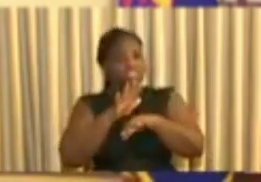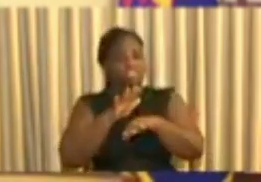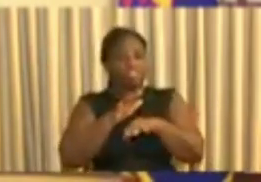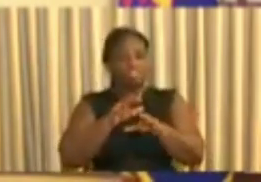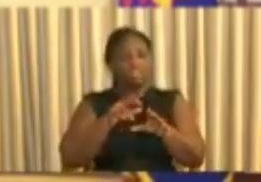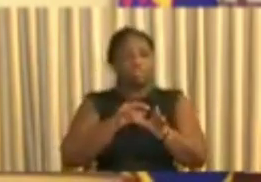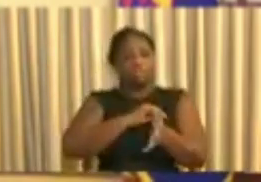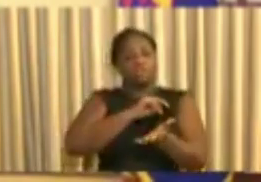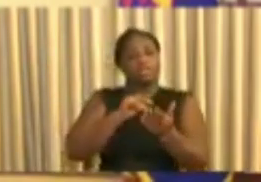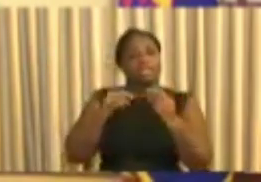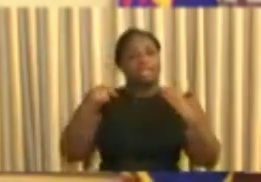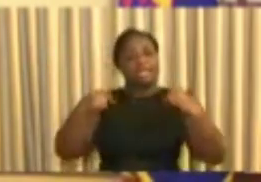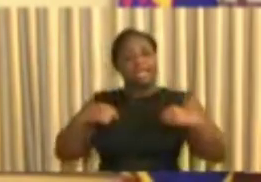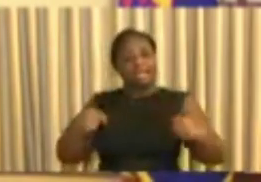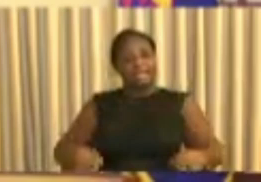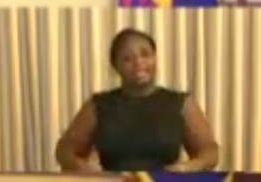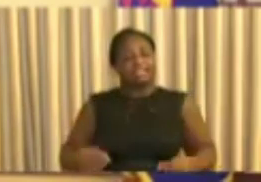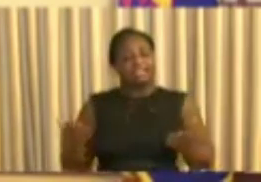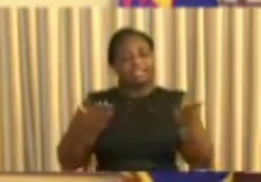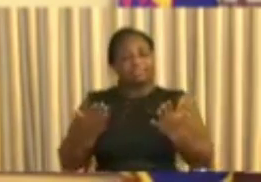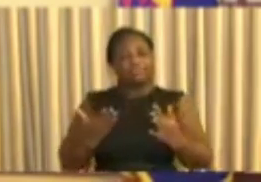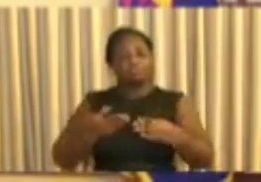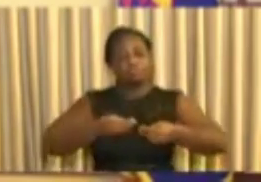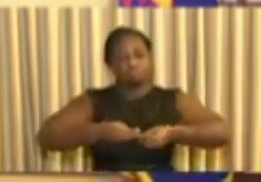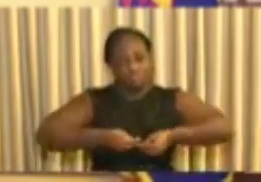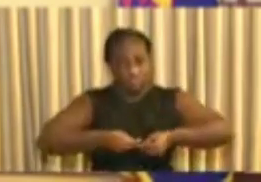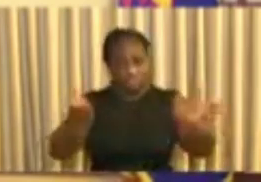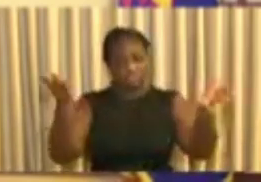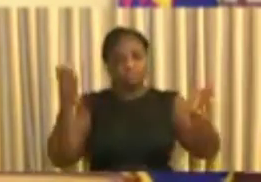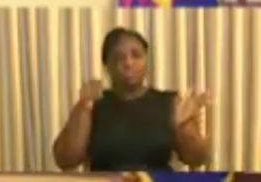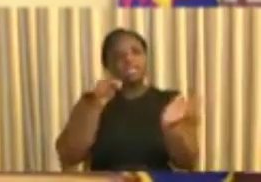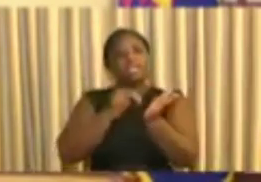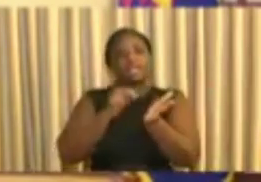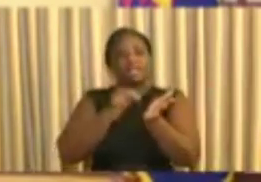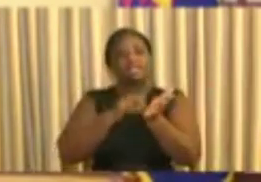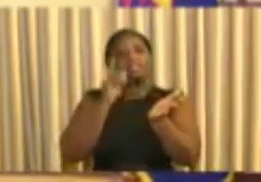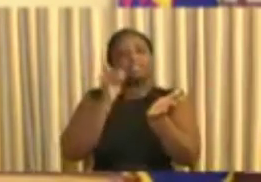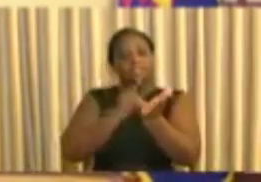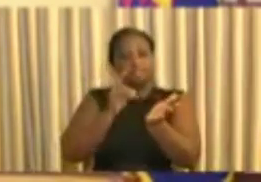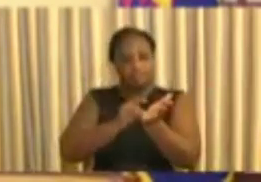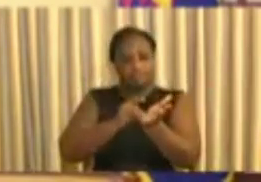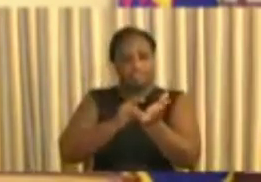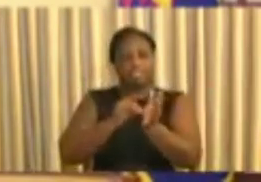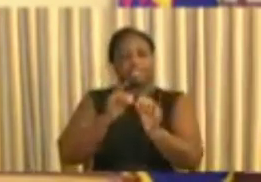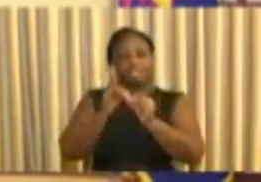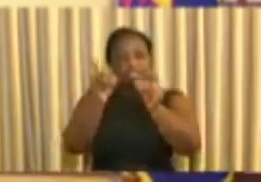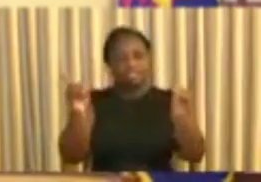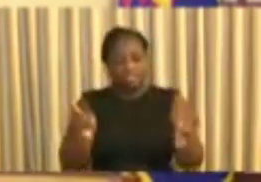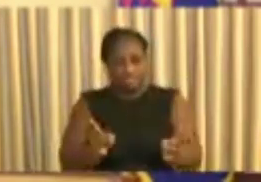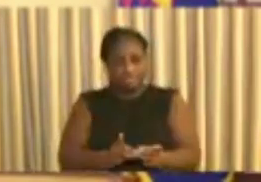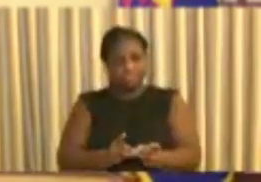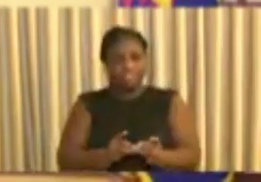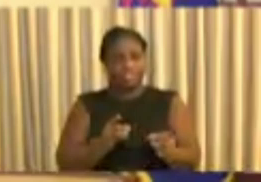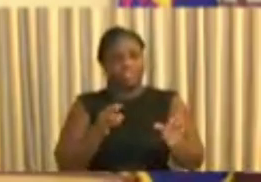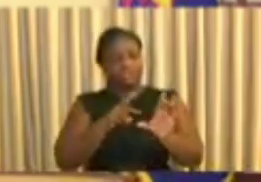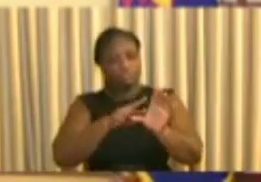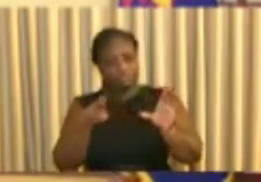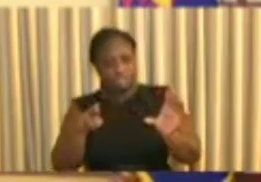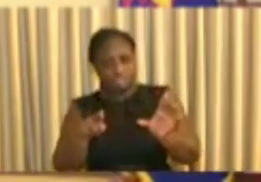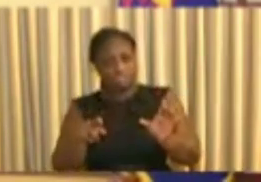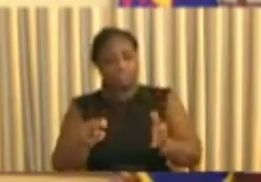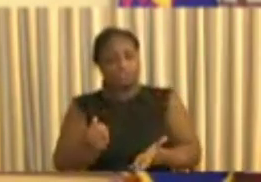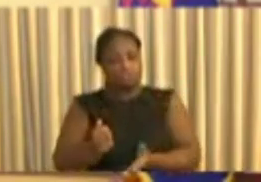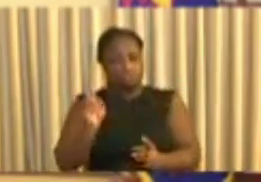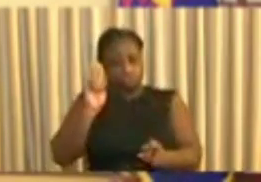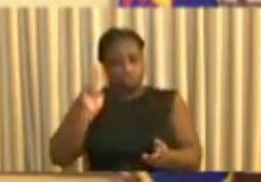regional health directorates for onward distribution to the district health directorates for use by